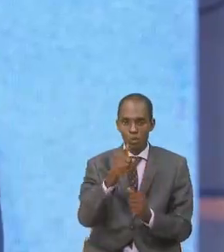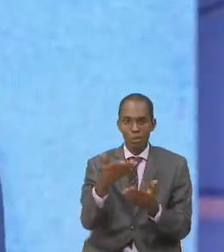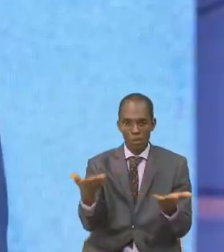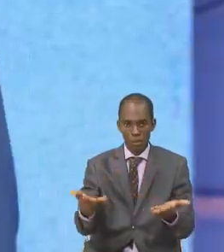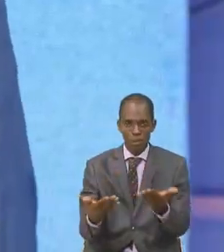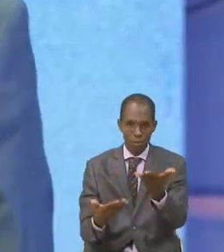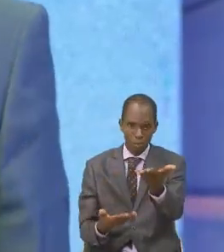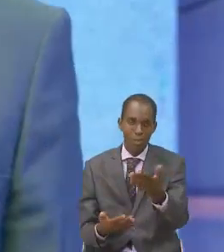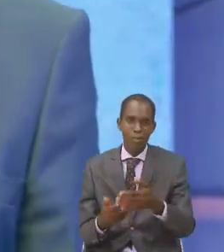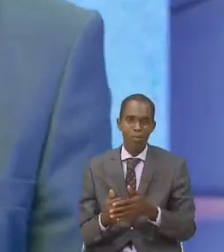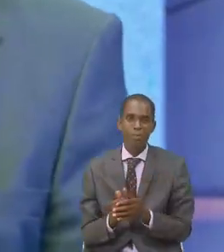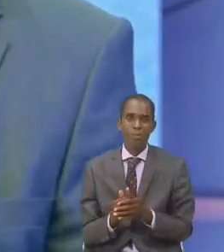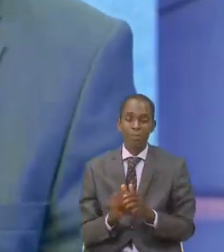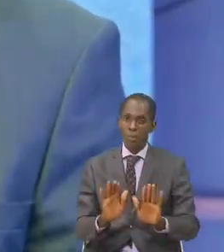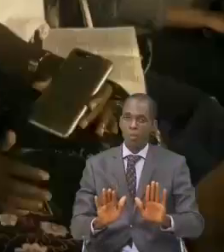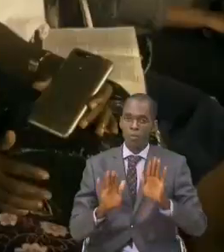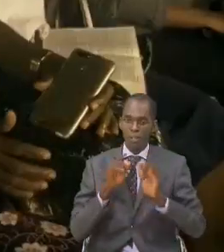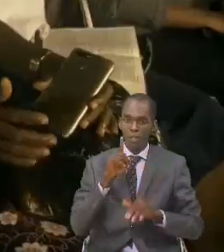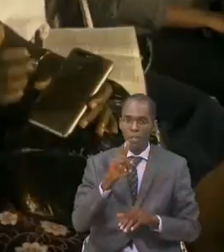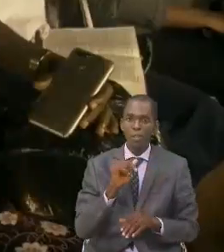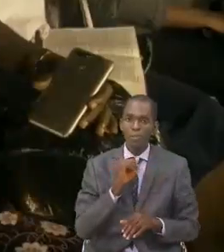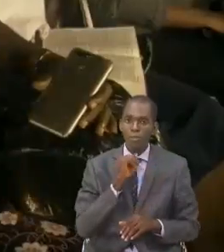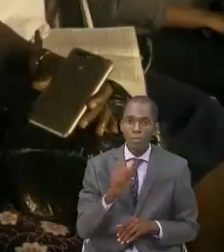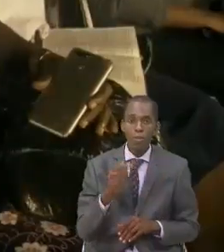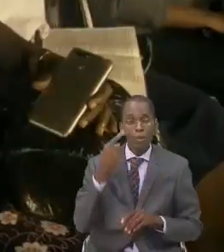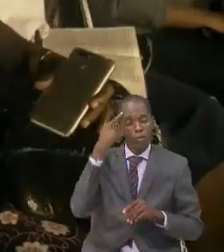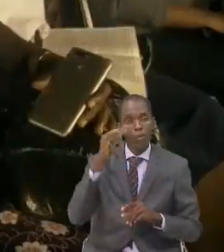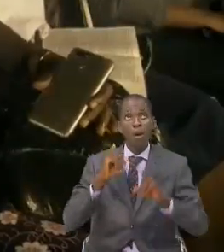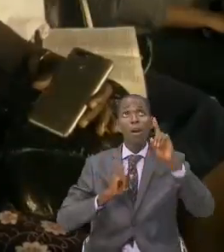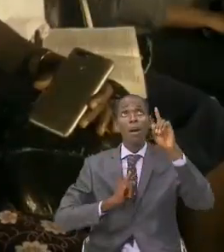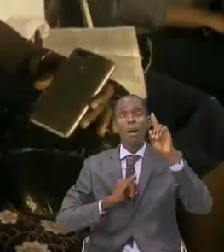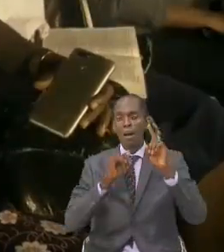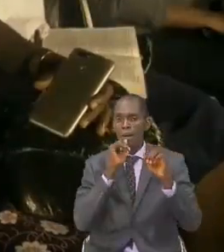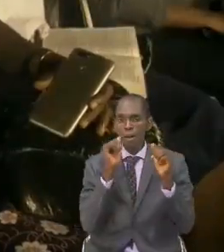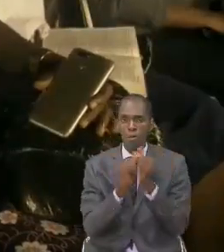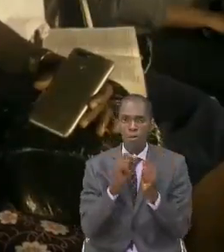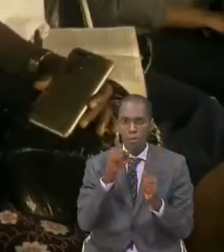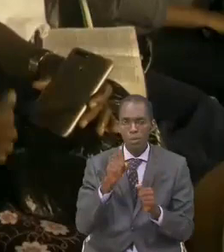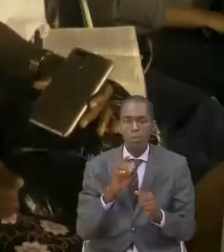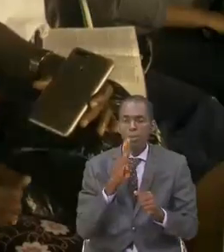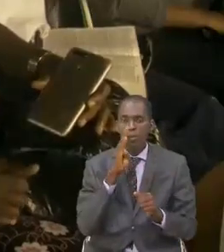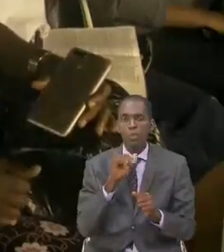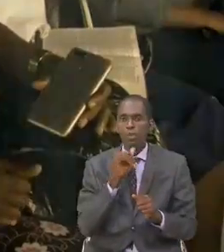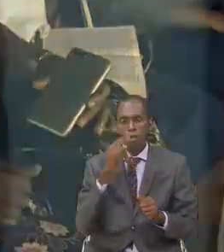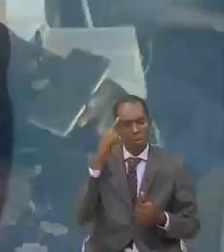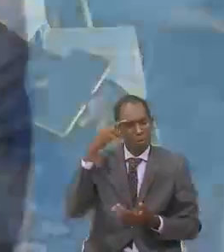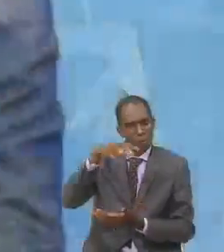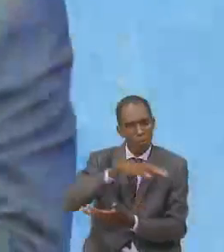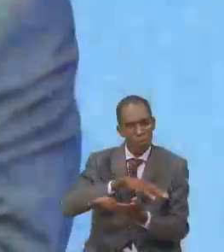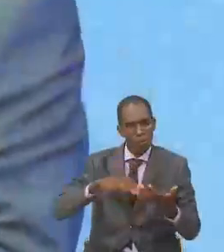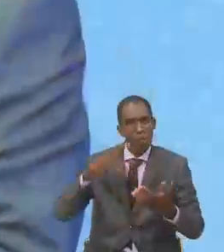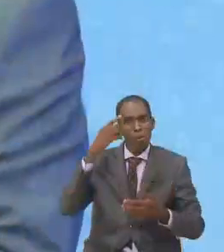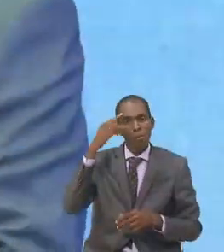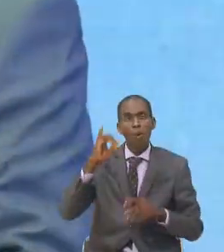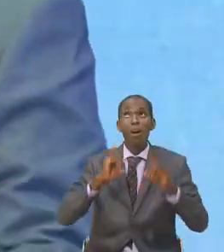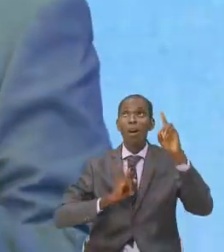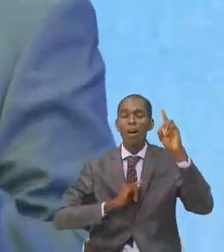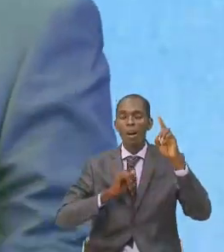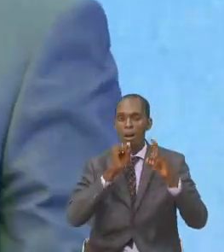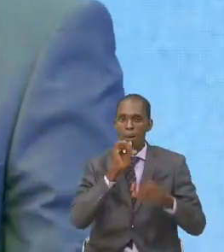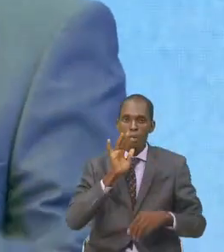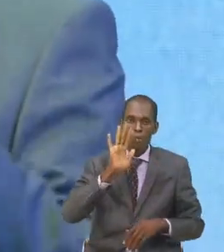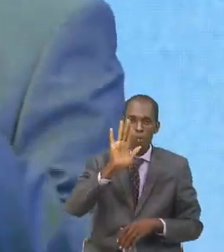God, and God is with you right there. Fear thou not, for I am with thee. Be not dismayed,